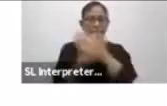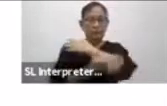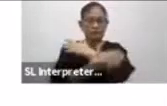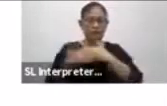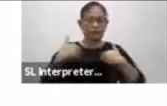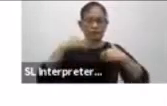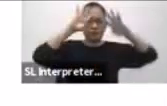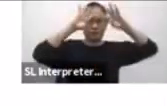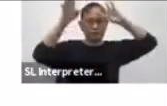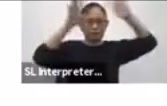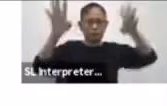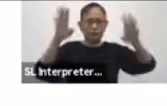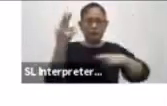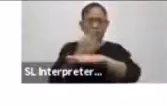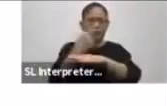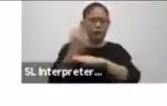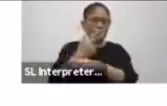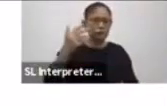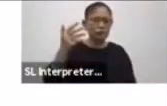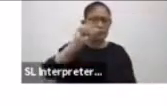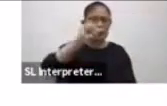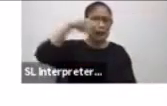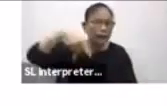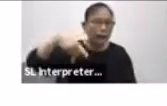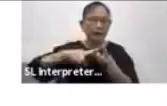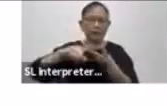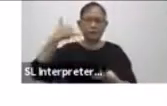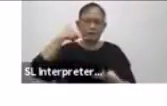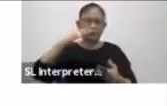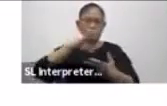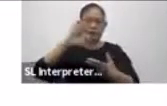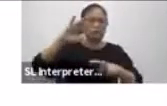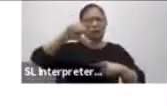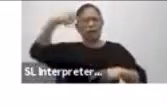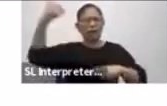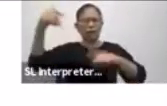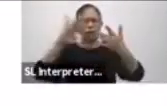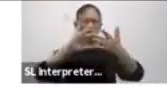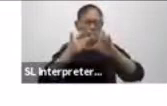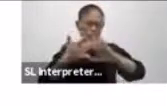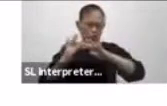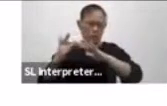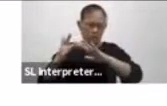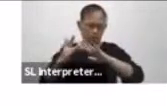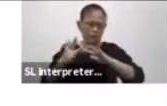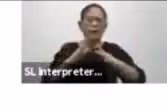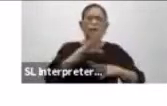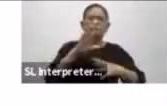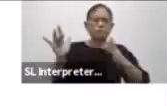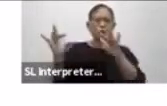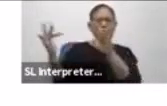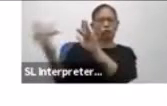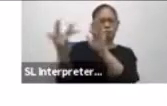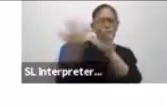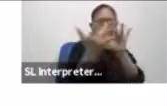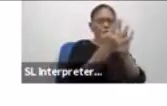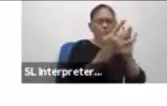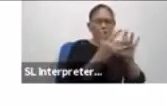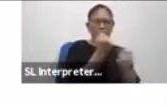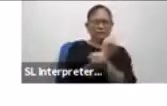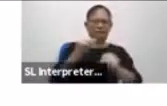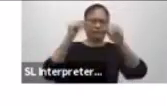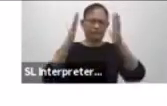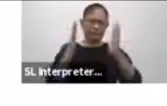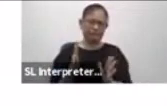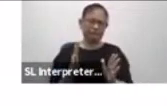terms of mobile safety apps and other online resources that connect survivors of service providers. And some applications are also